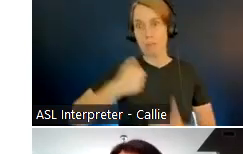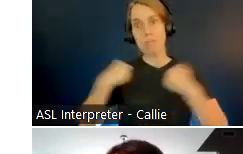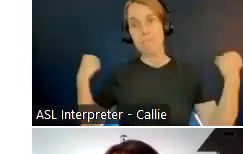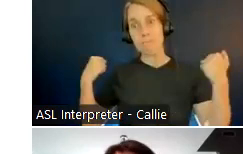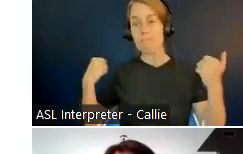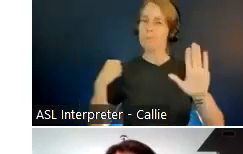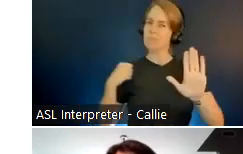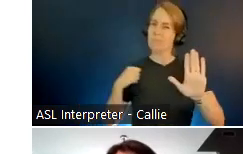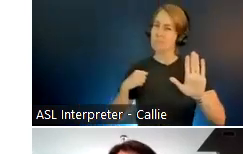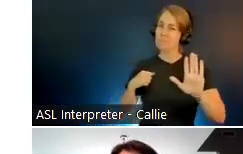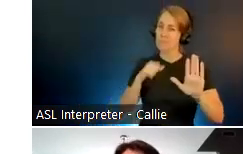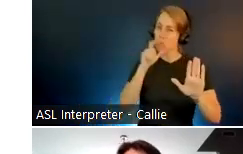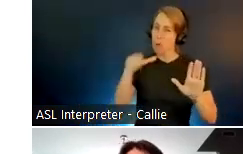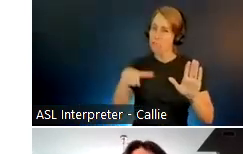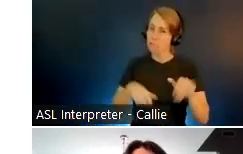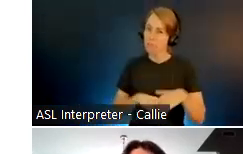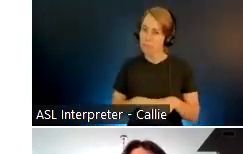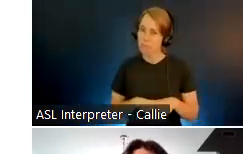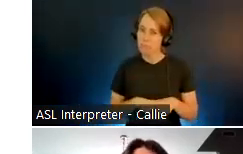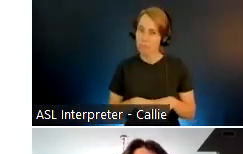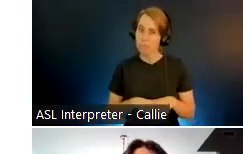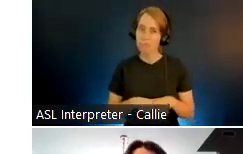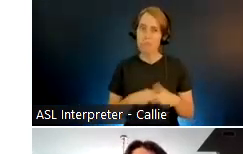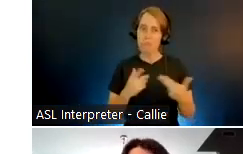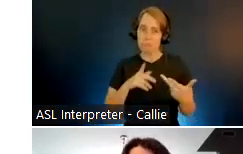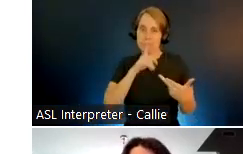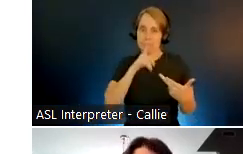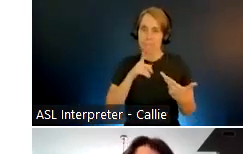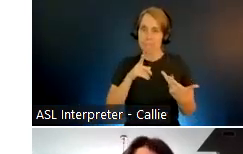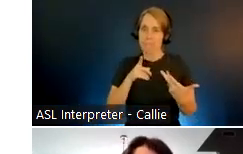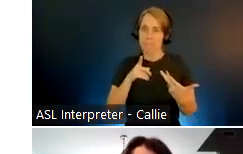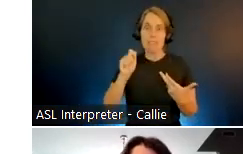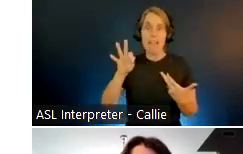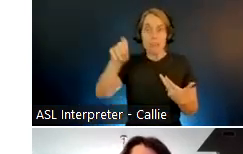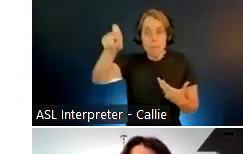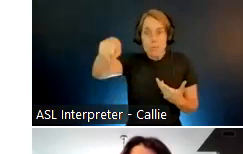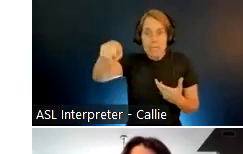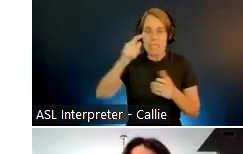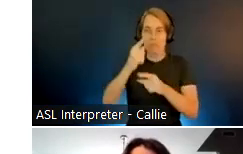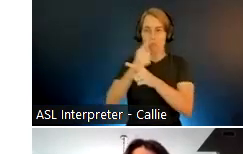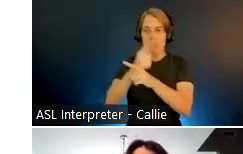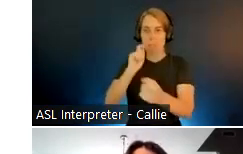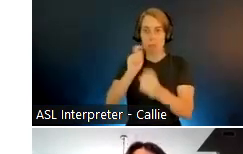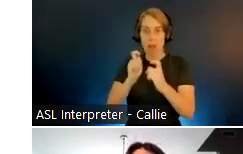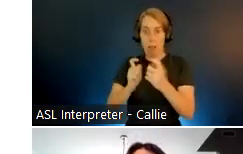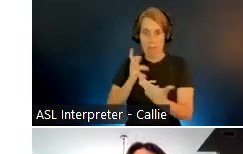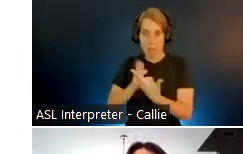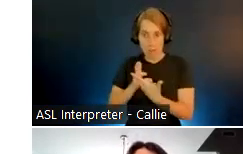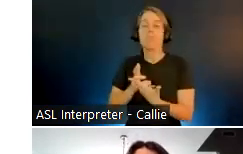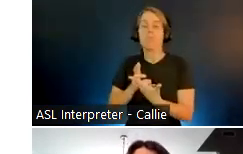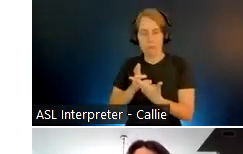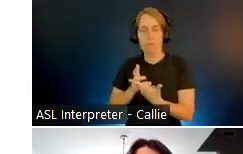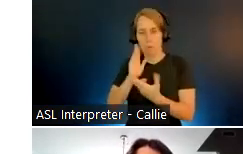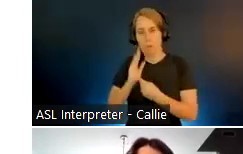understand not necessarily. You really only have to disclose if you need a reasonable accommodation. And it's a